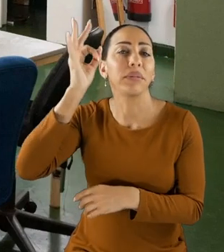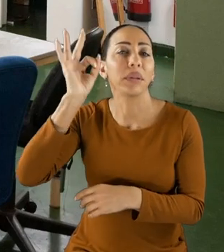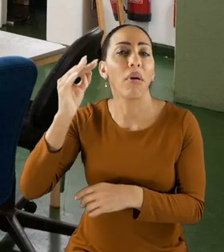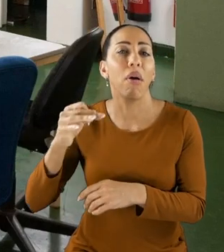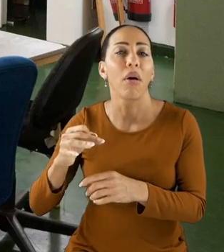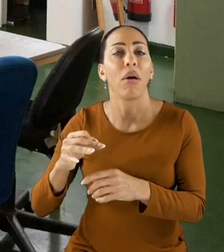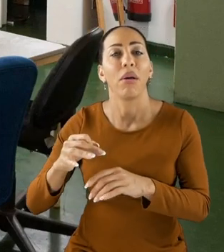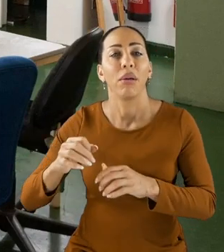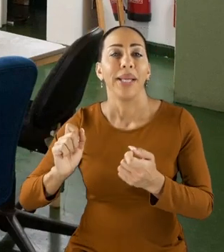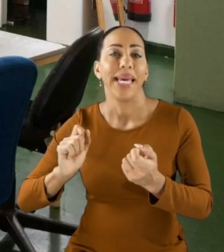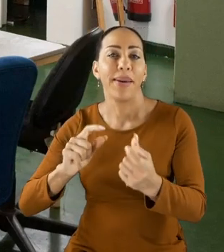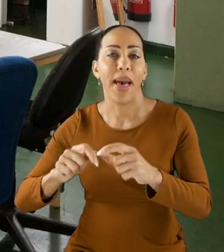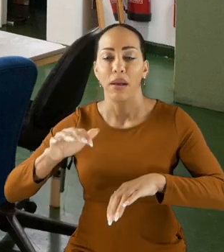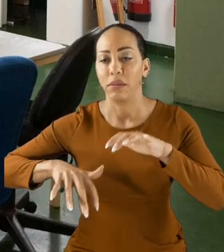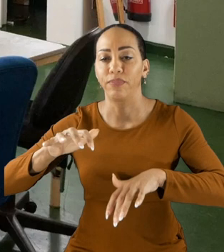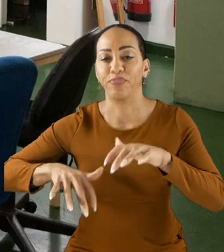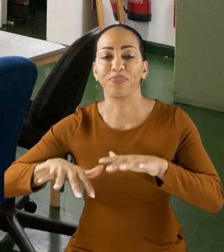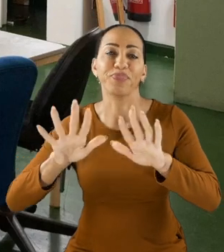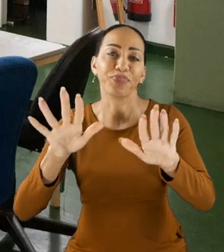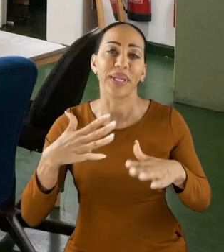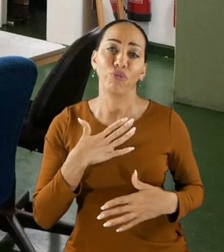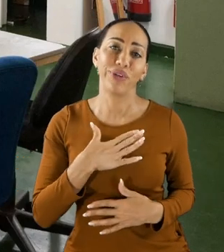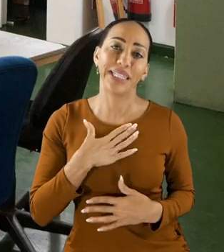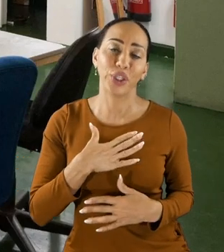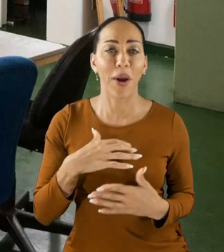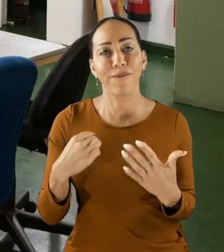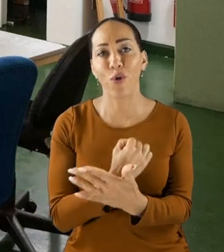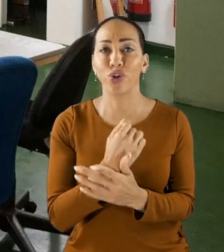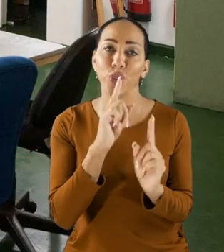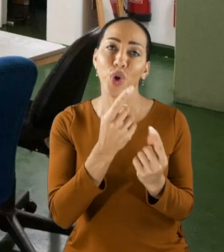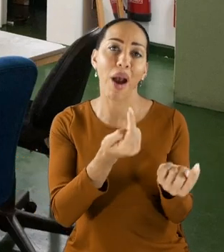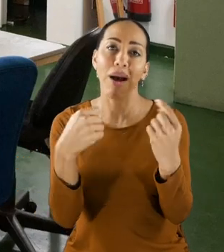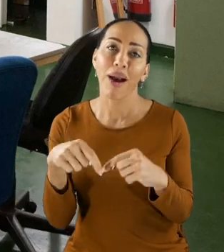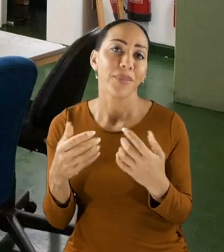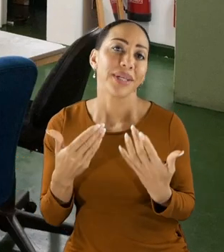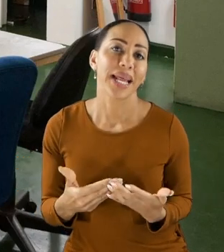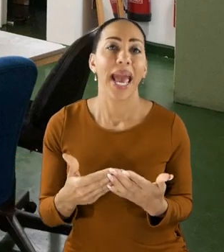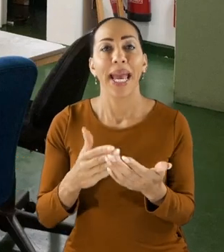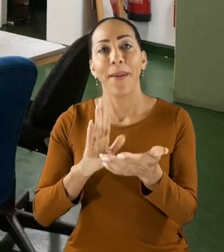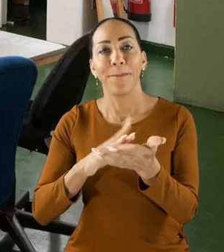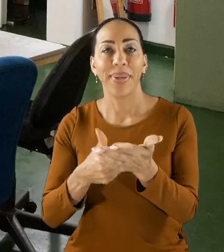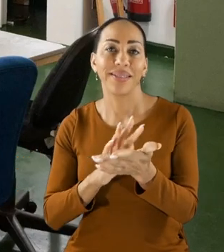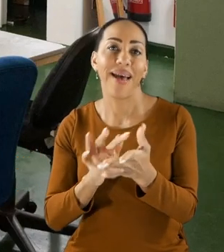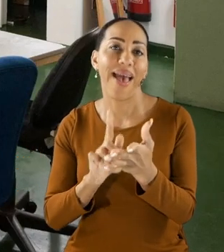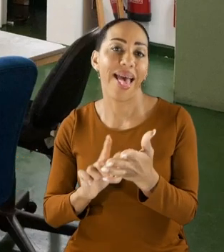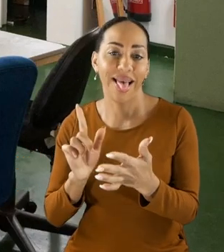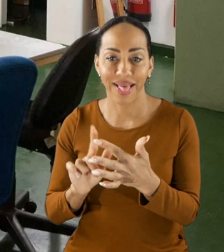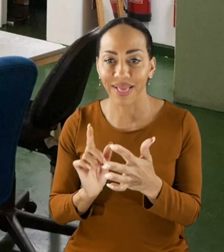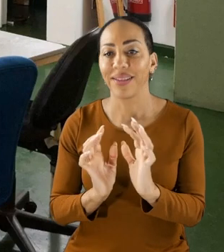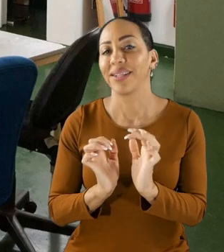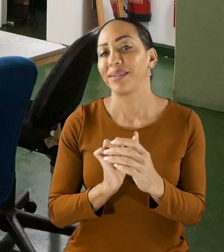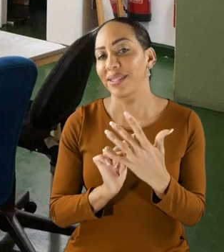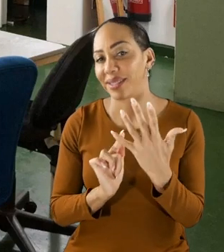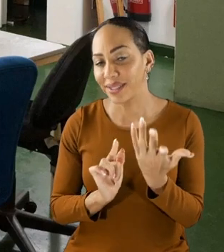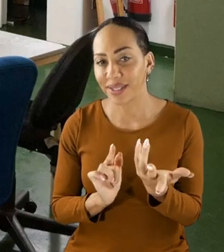councillor answering your email. You know, that chap who said, "I'm very sorry. It's unfortunate you can't be here today, Mr. Hale." So on and so